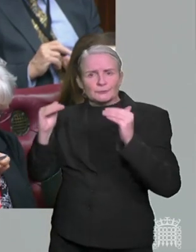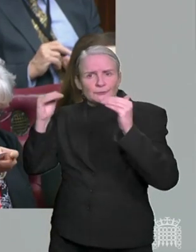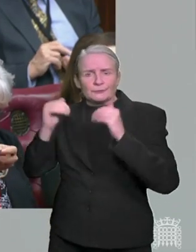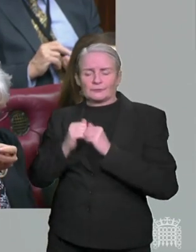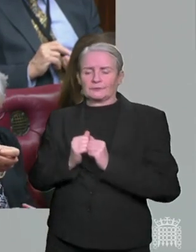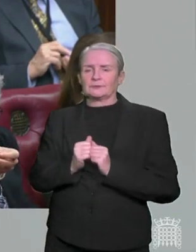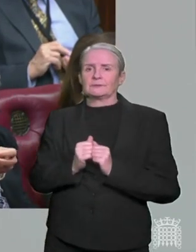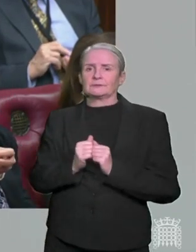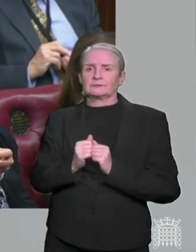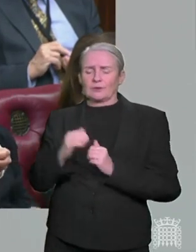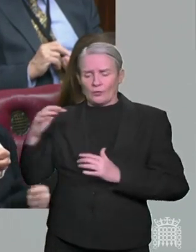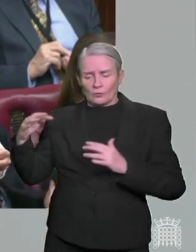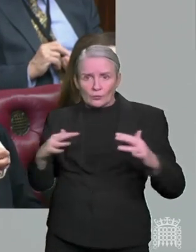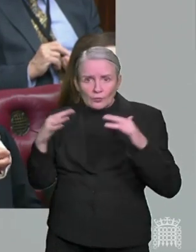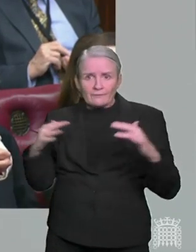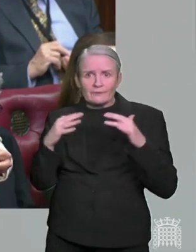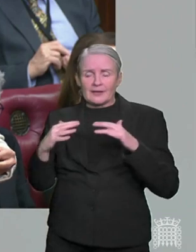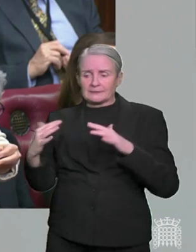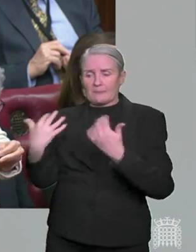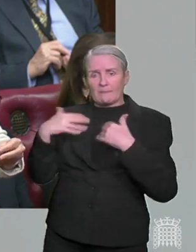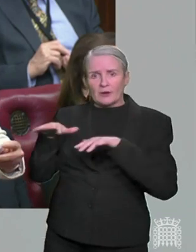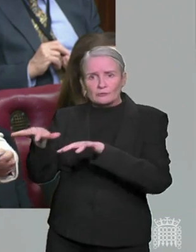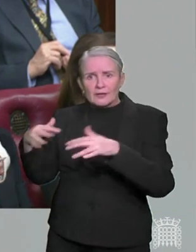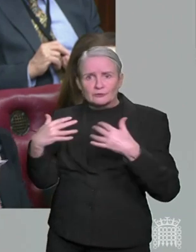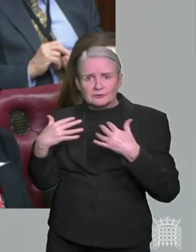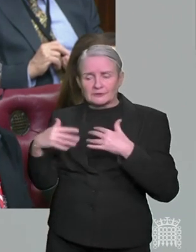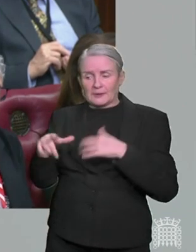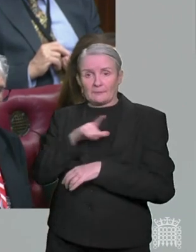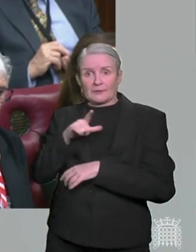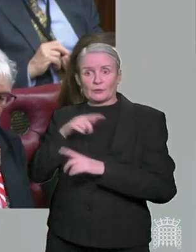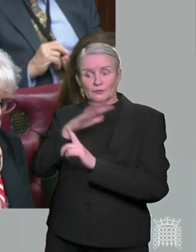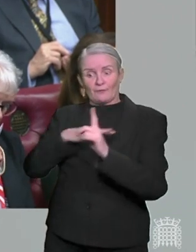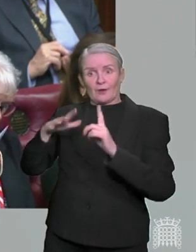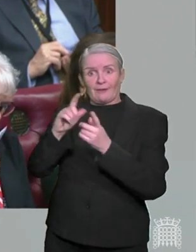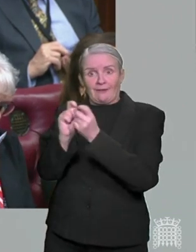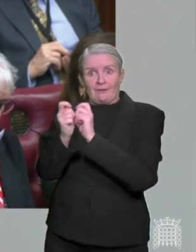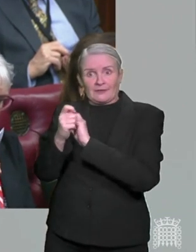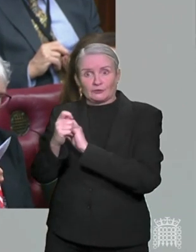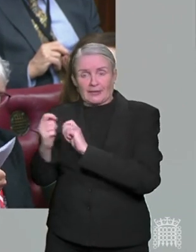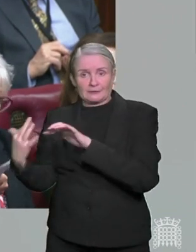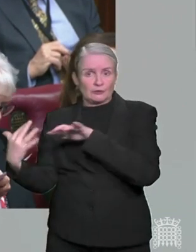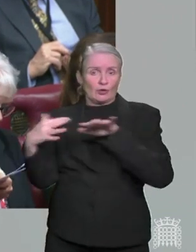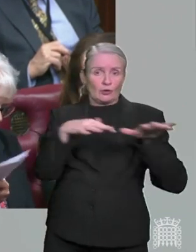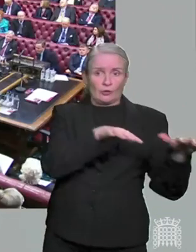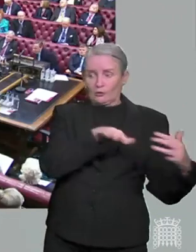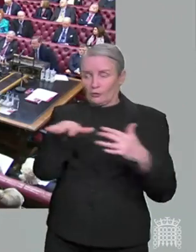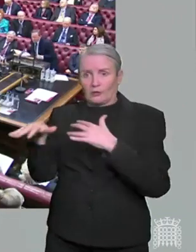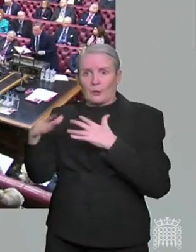reduce conflict and migration that's likely to be caused by climate change, which is going to be much more